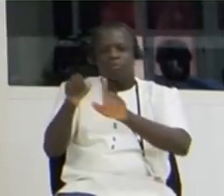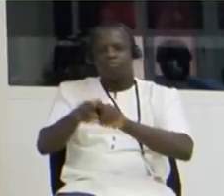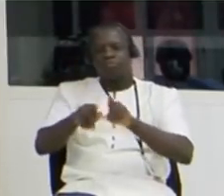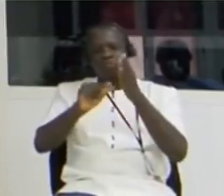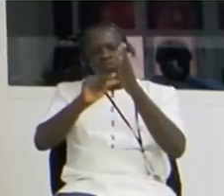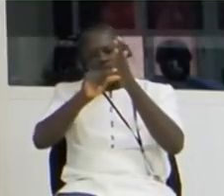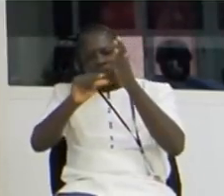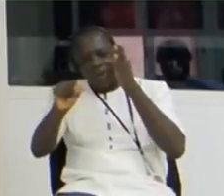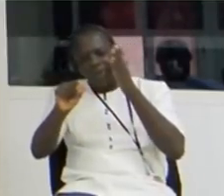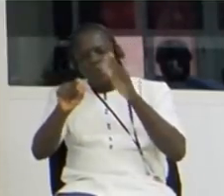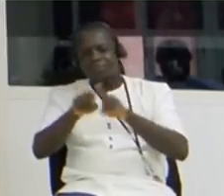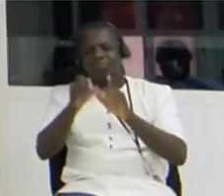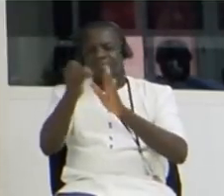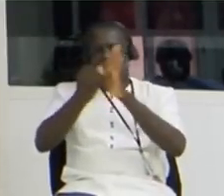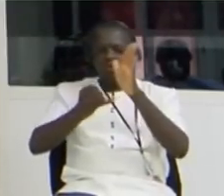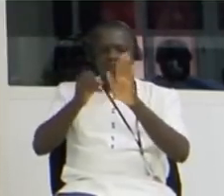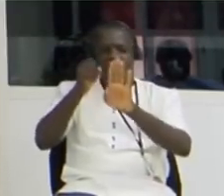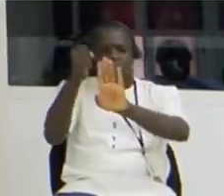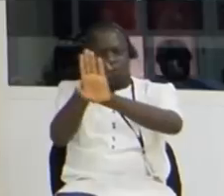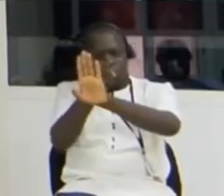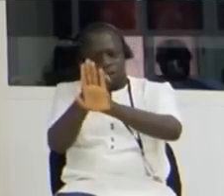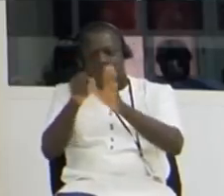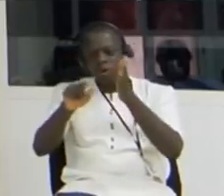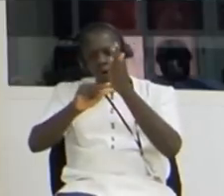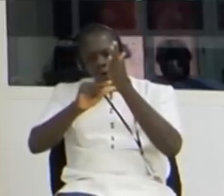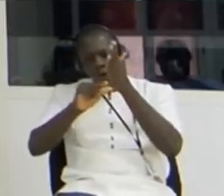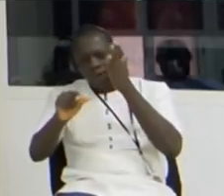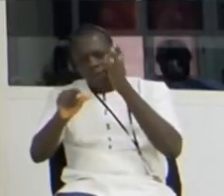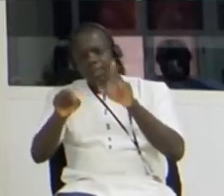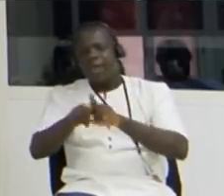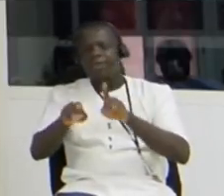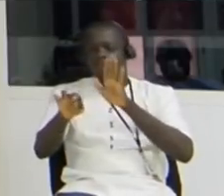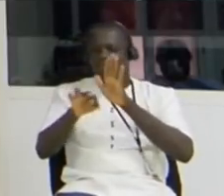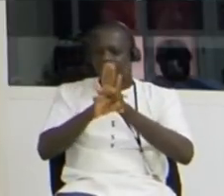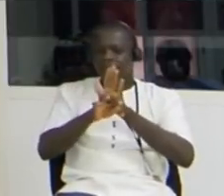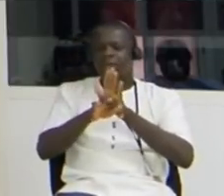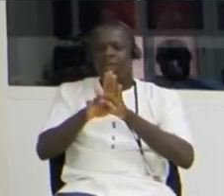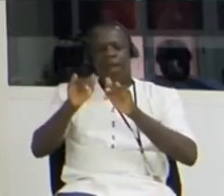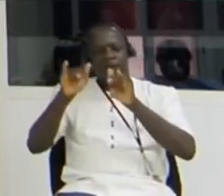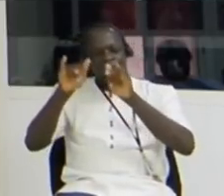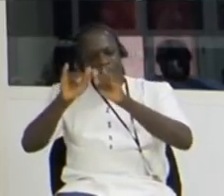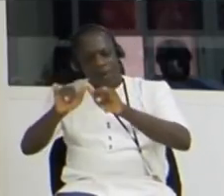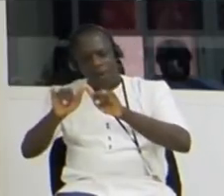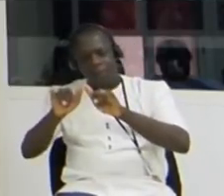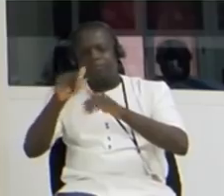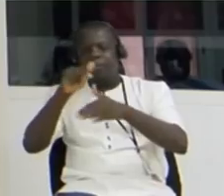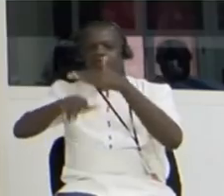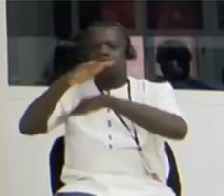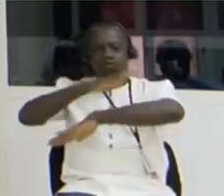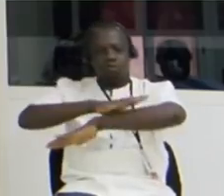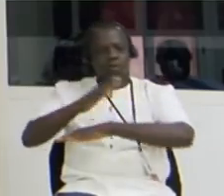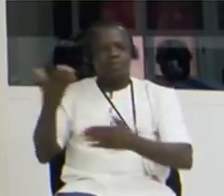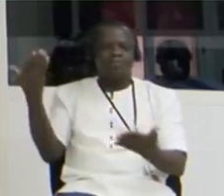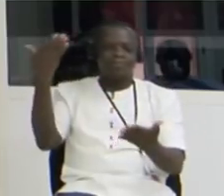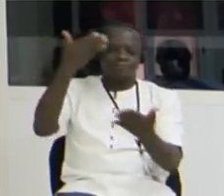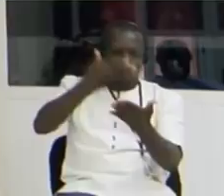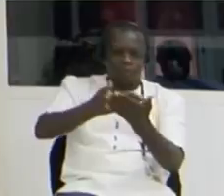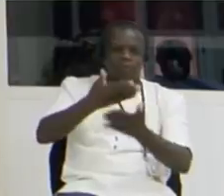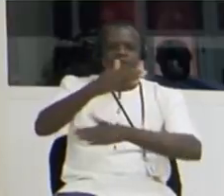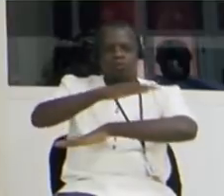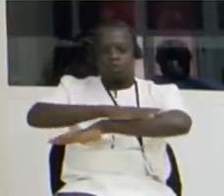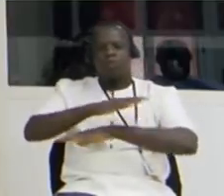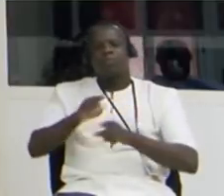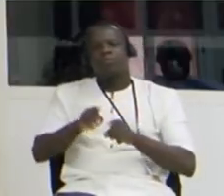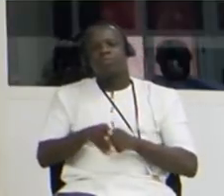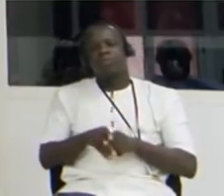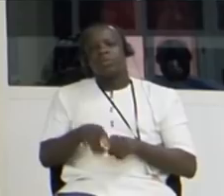quality, issues of quality, and also issues of retention and completion of both boys and girls in school. Did you have